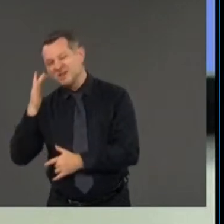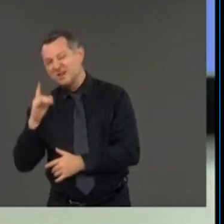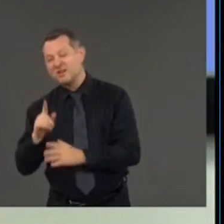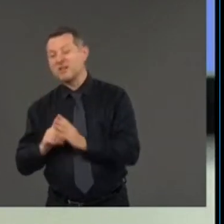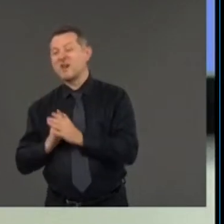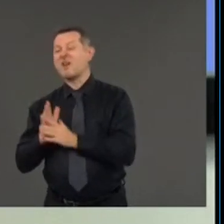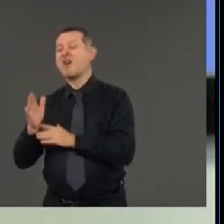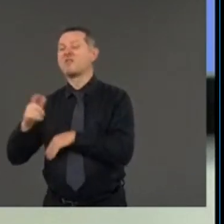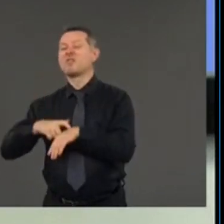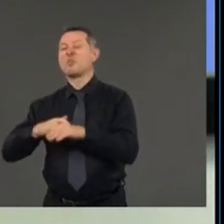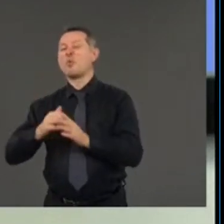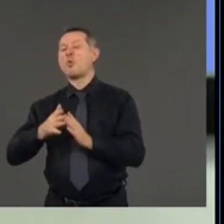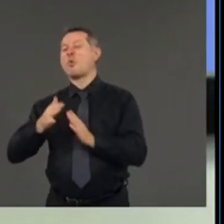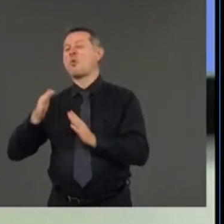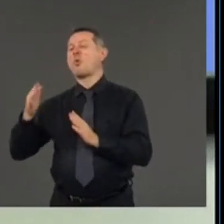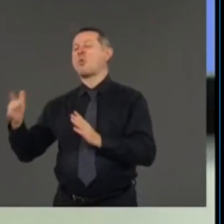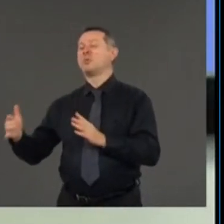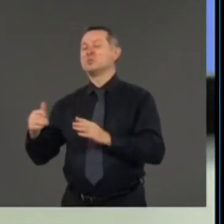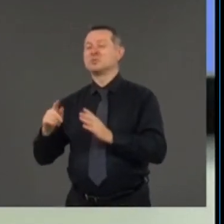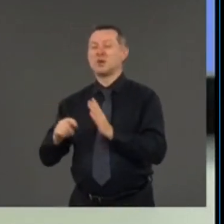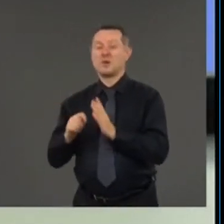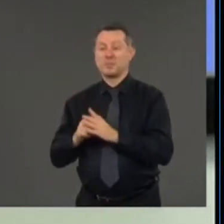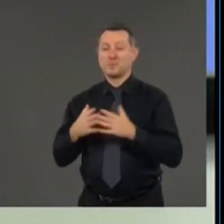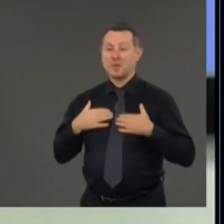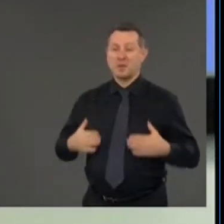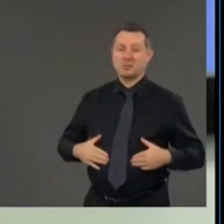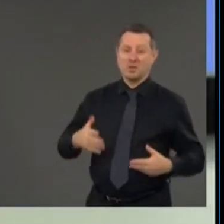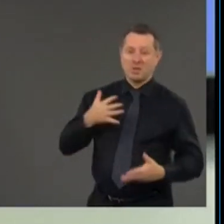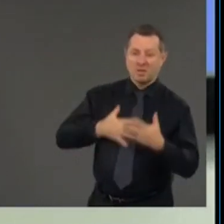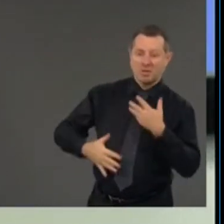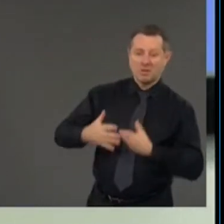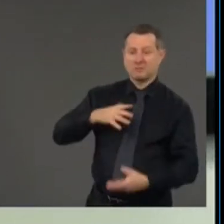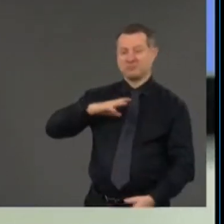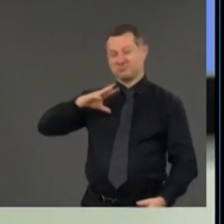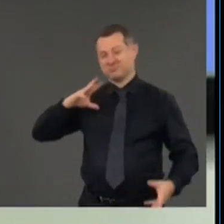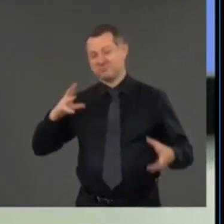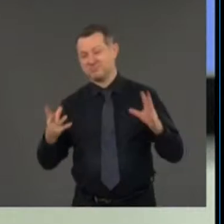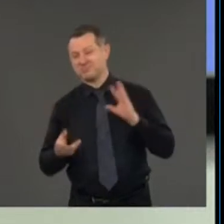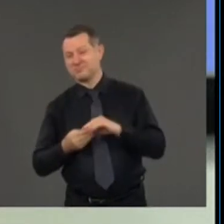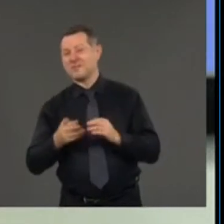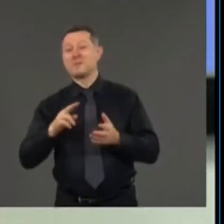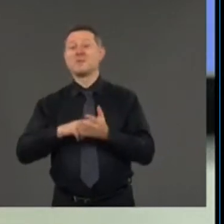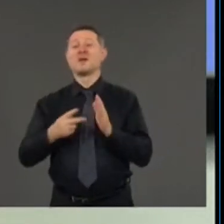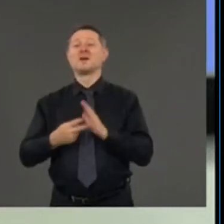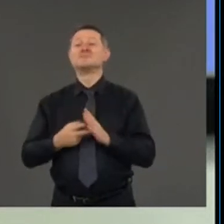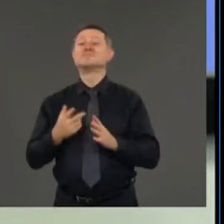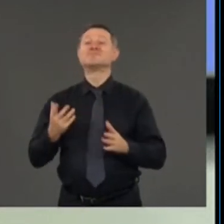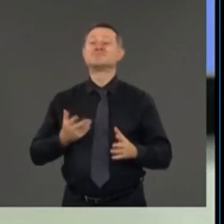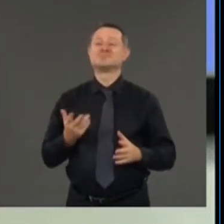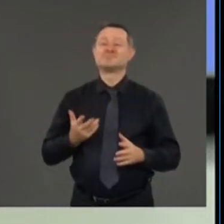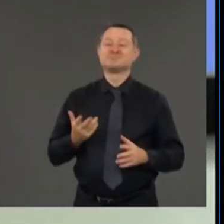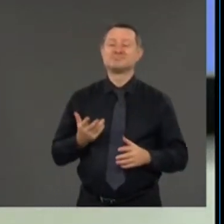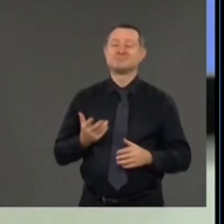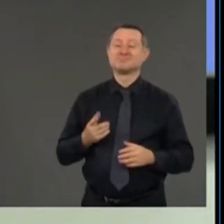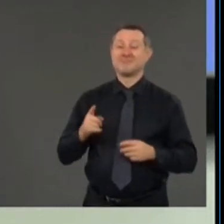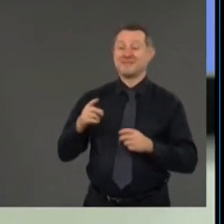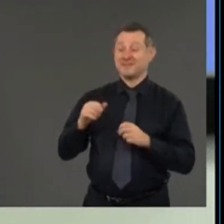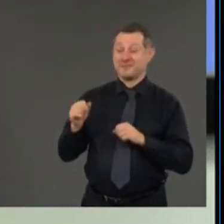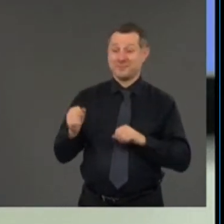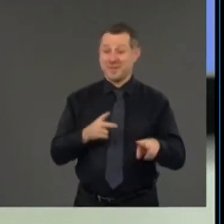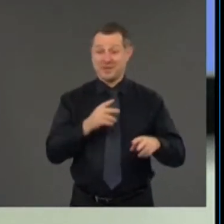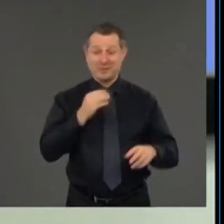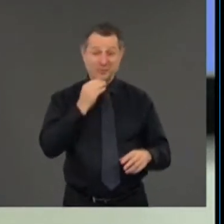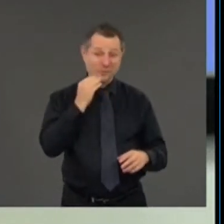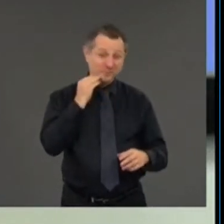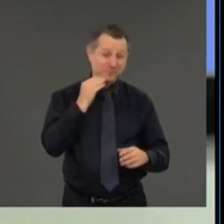of incubation of this virus, we see that it provides further data to support the conclusions of that